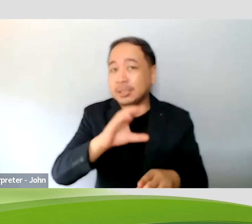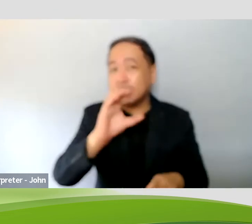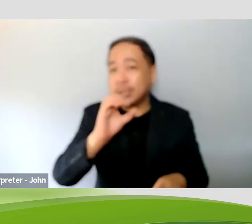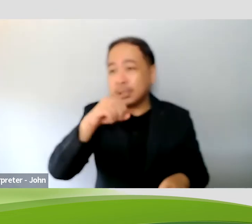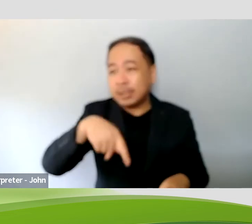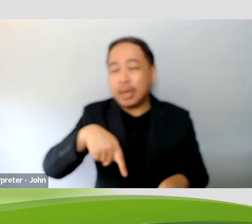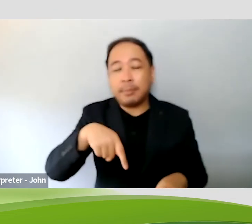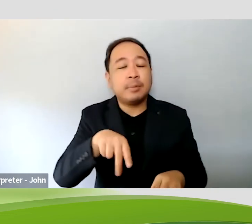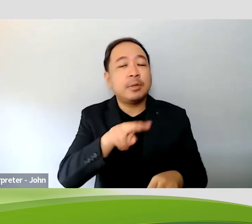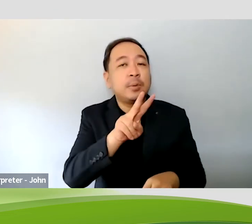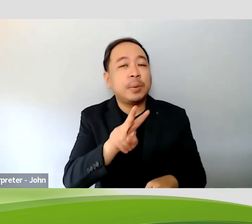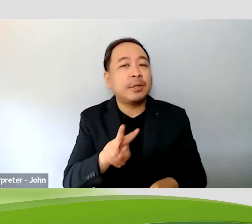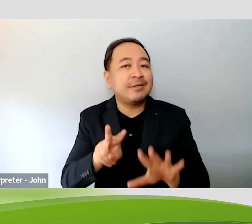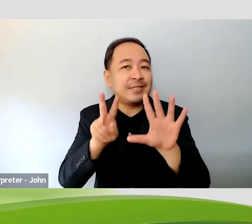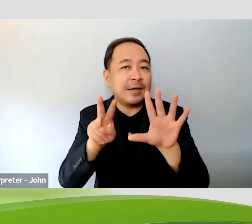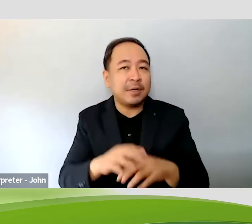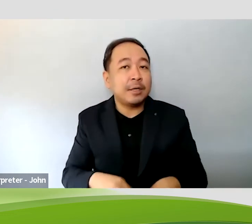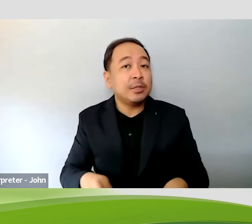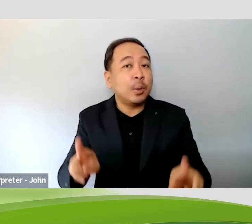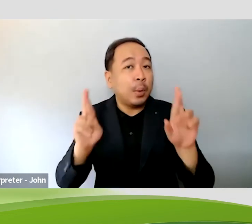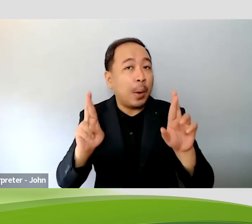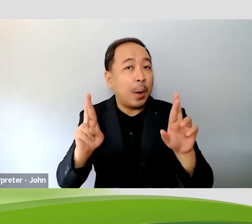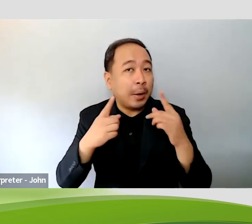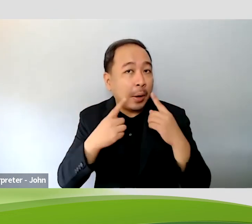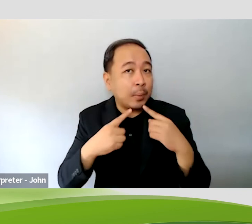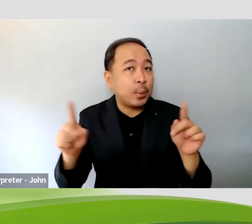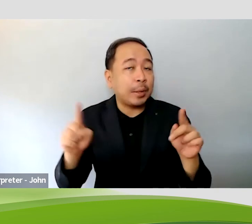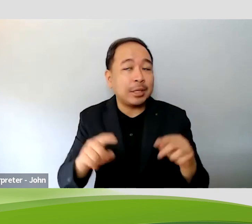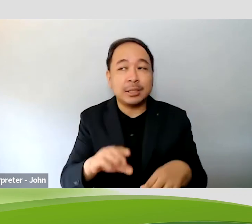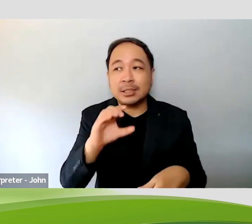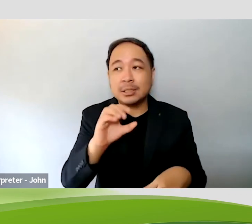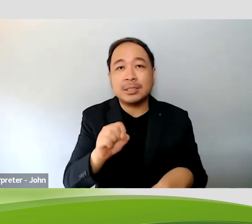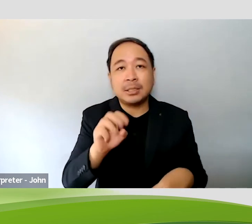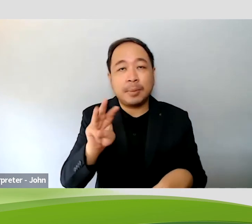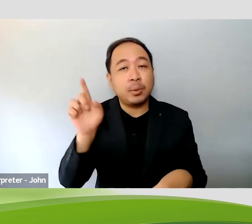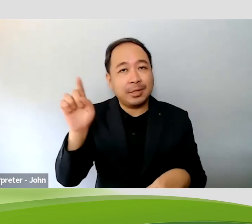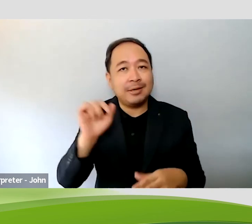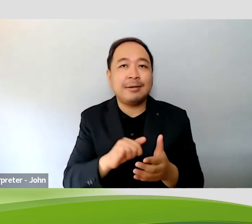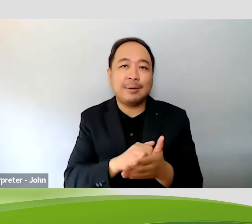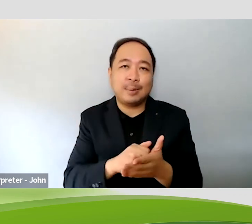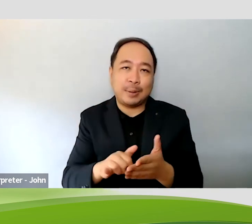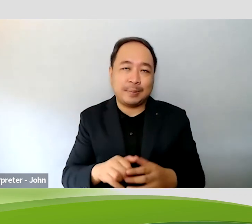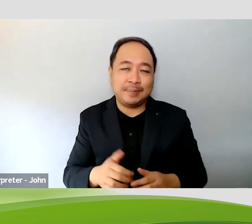and look forward to a productive CSW in New York. Thank you very much.